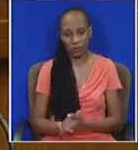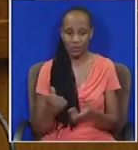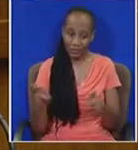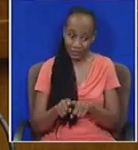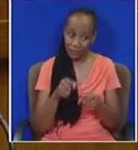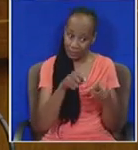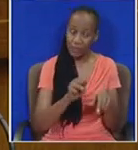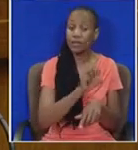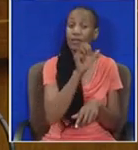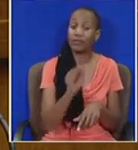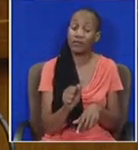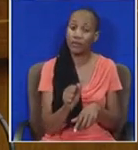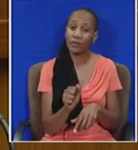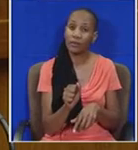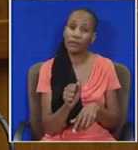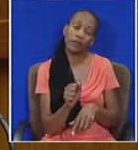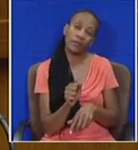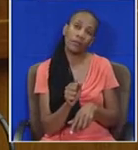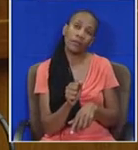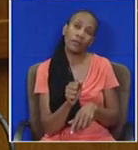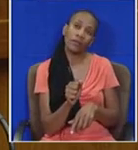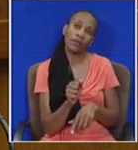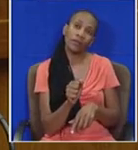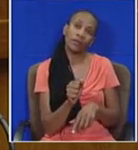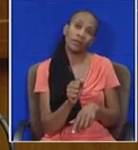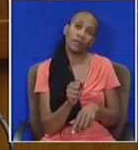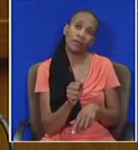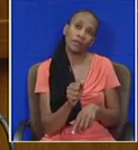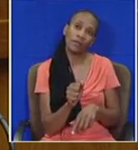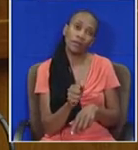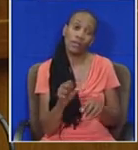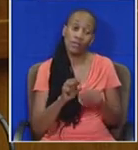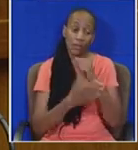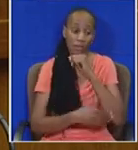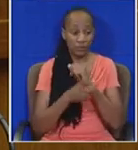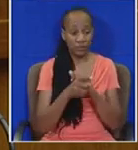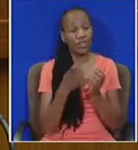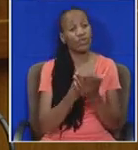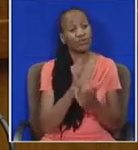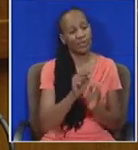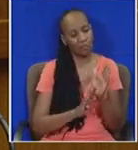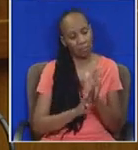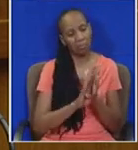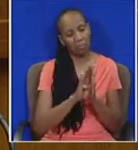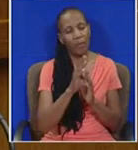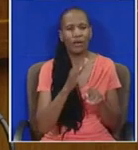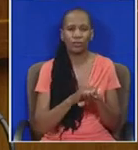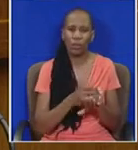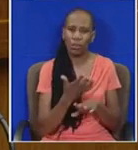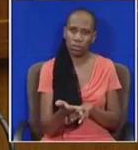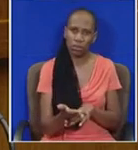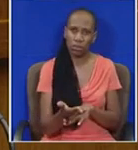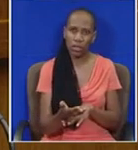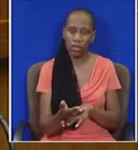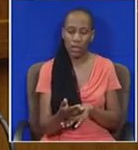Africa. I beg your pardon. This is particularly relevant to South Africa as a developing economy, considering that for the